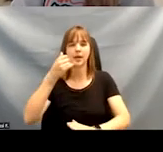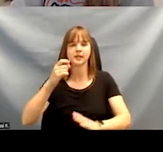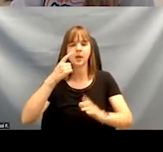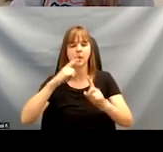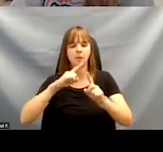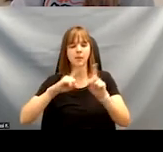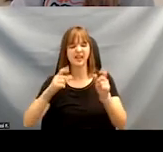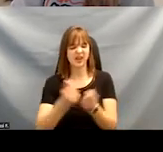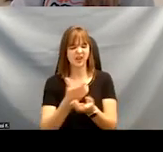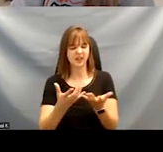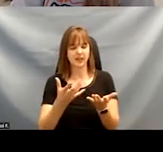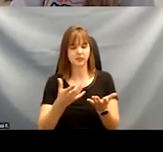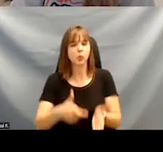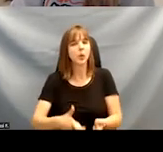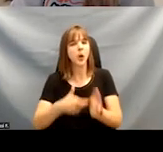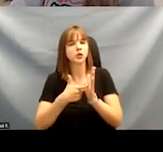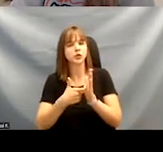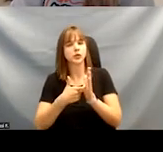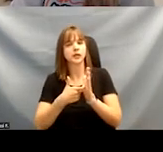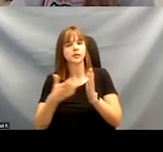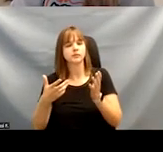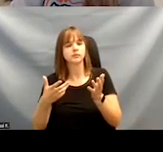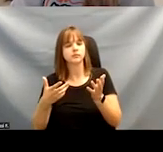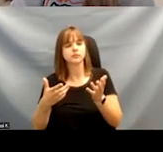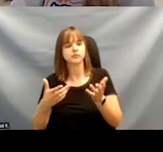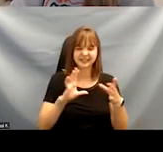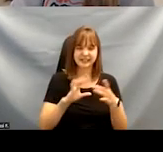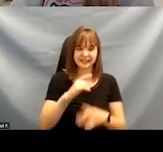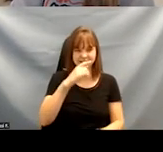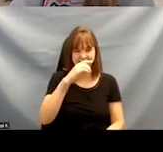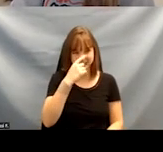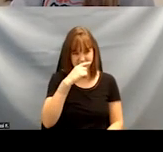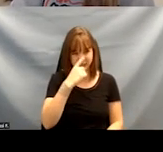has a purpose. And we're not just being busy to be busy.